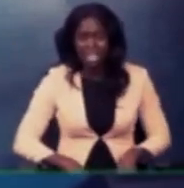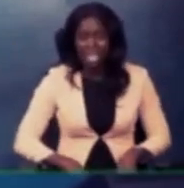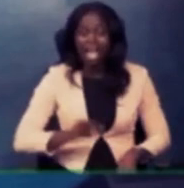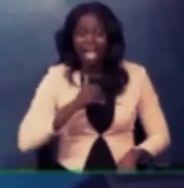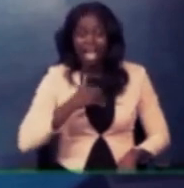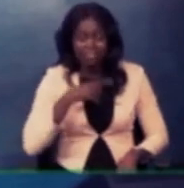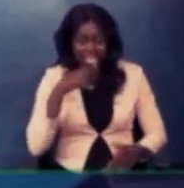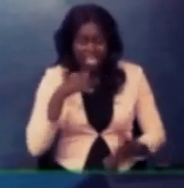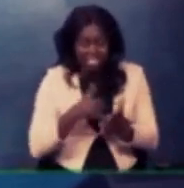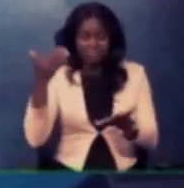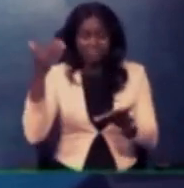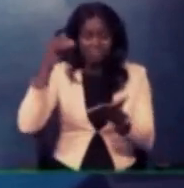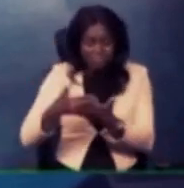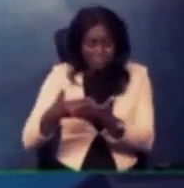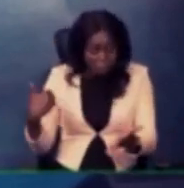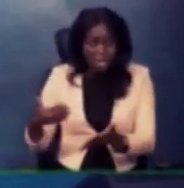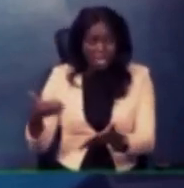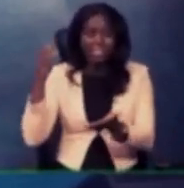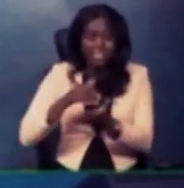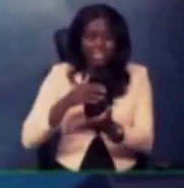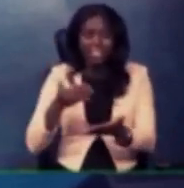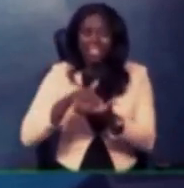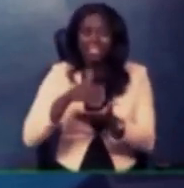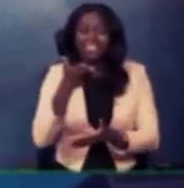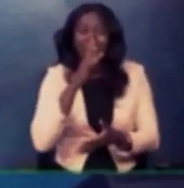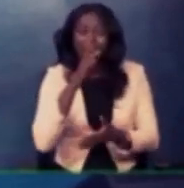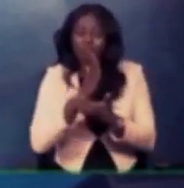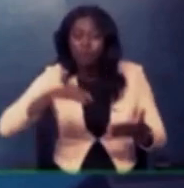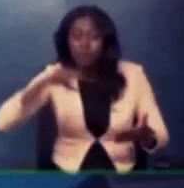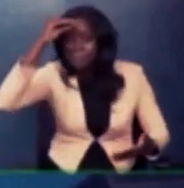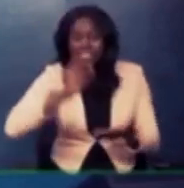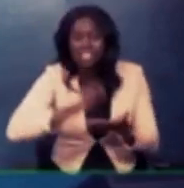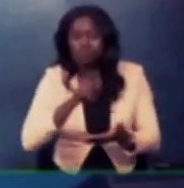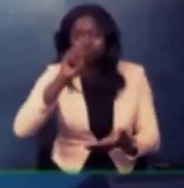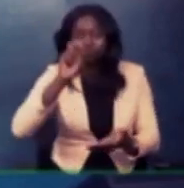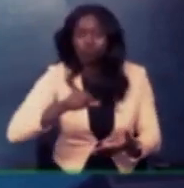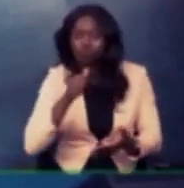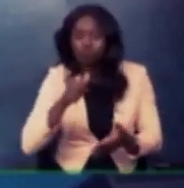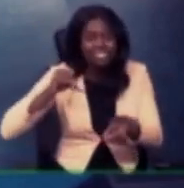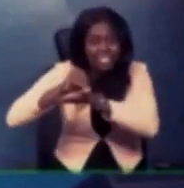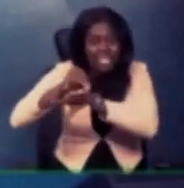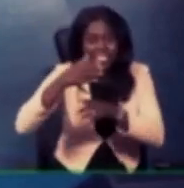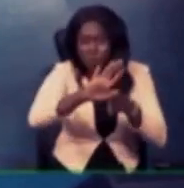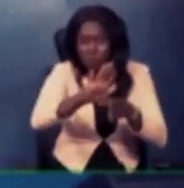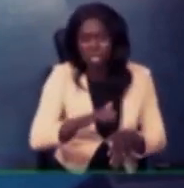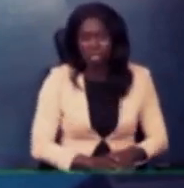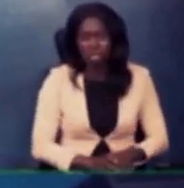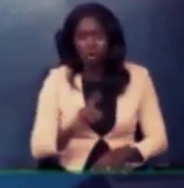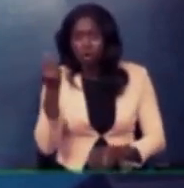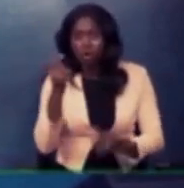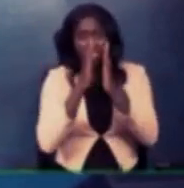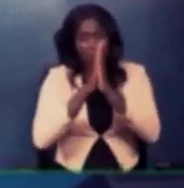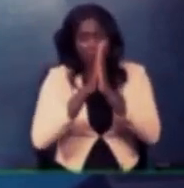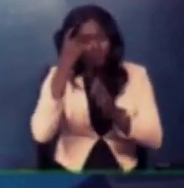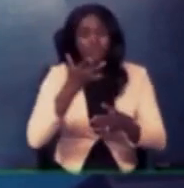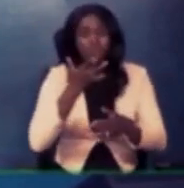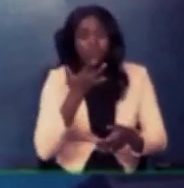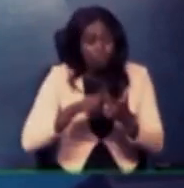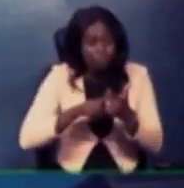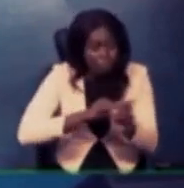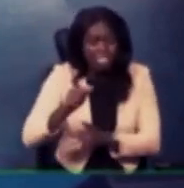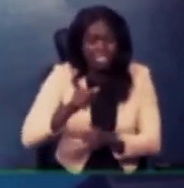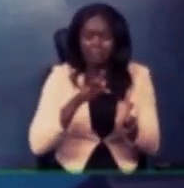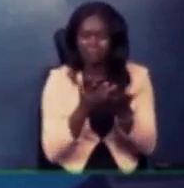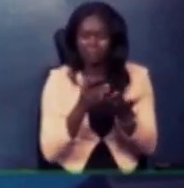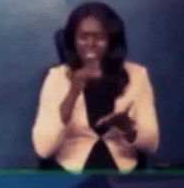I've said it again and again that there are men you cannot cast away. You only pray for favor to pass through their gates. It says when a man's ways